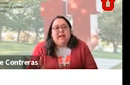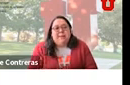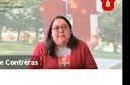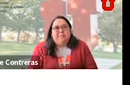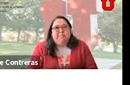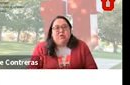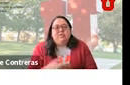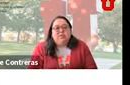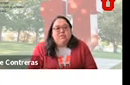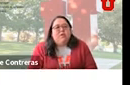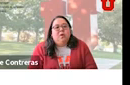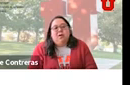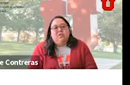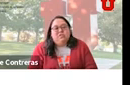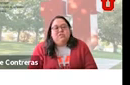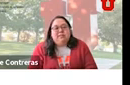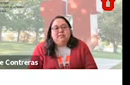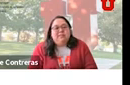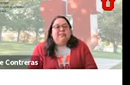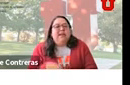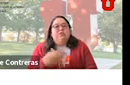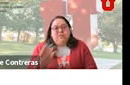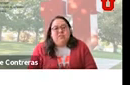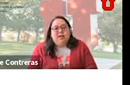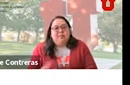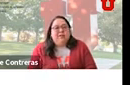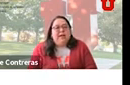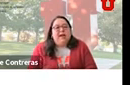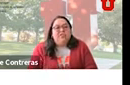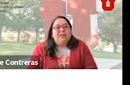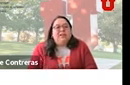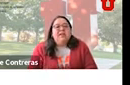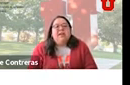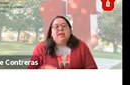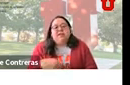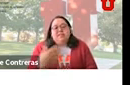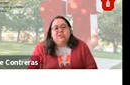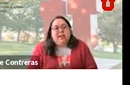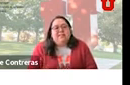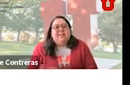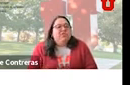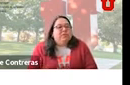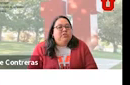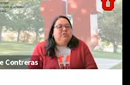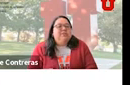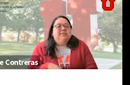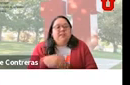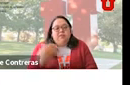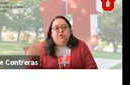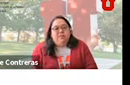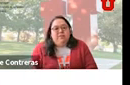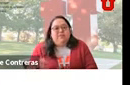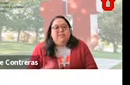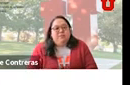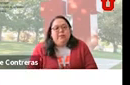like Chris also just recently say, which is not completely accurate. Consider ASL interpreters